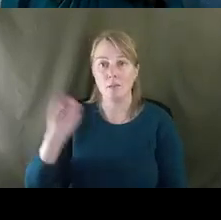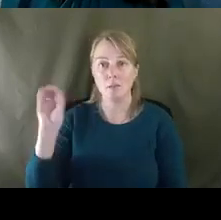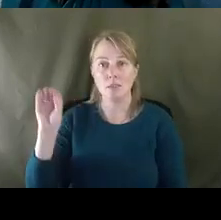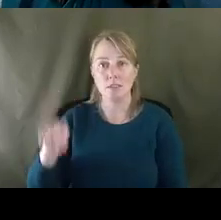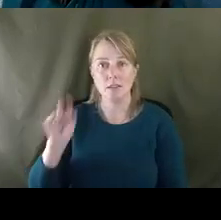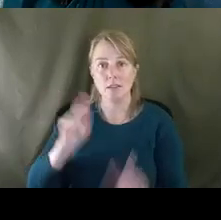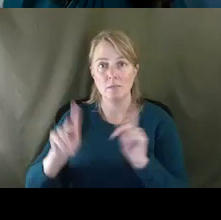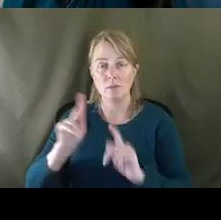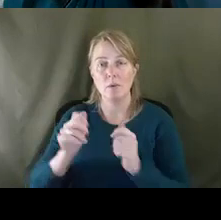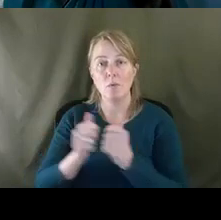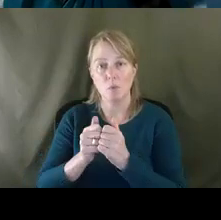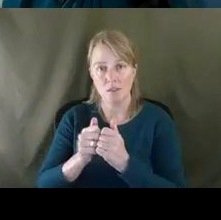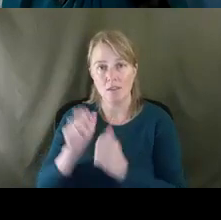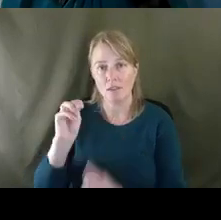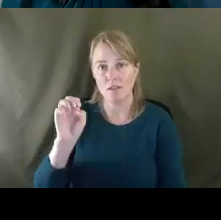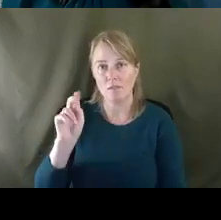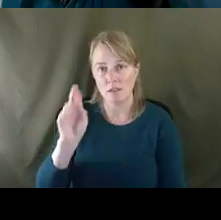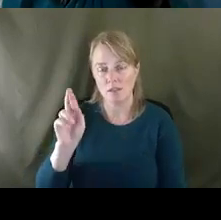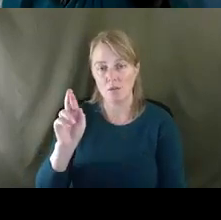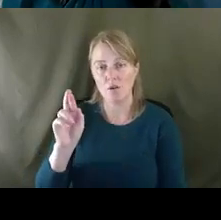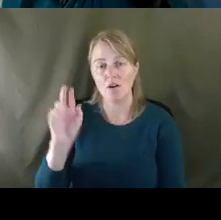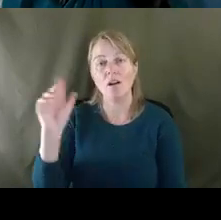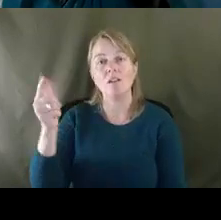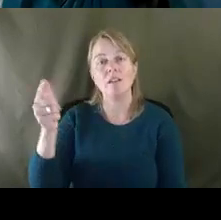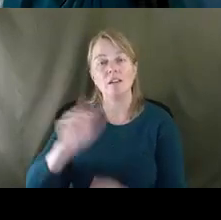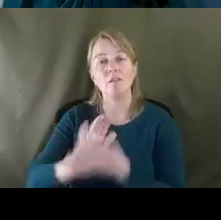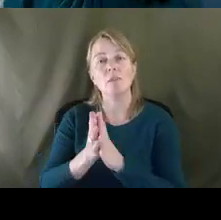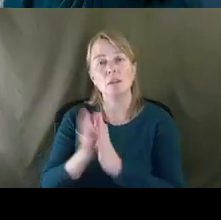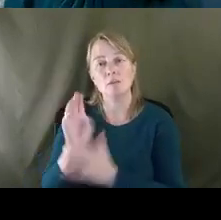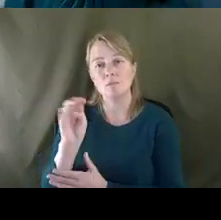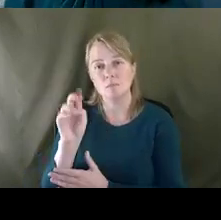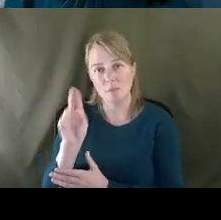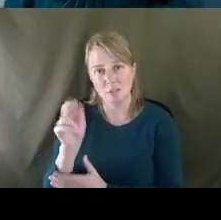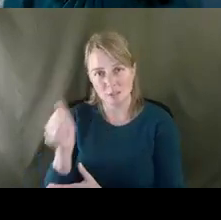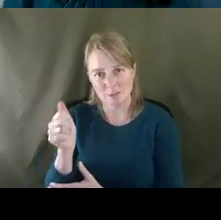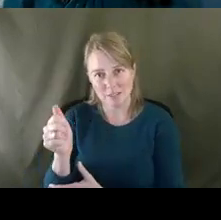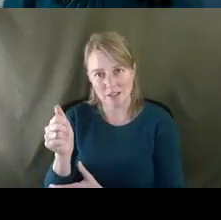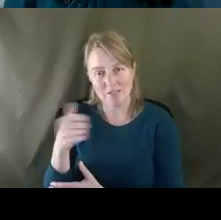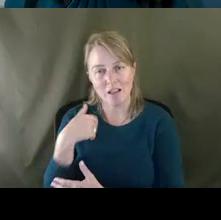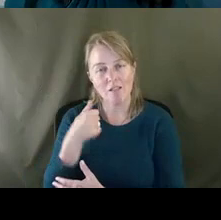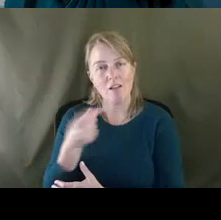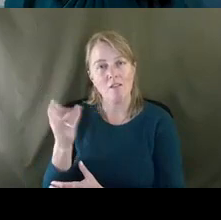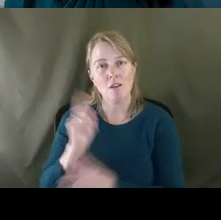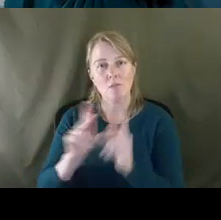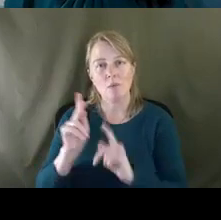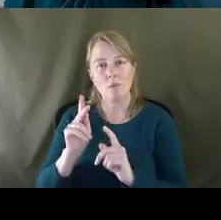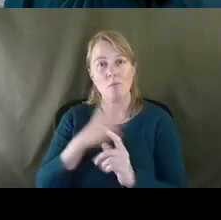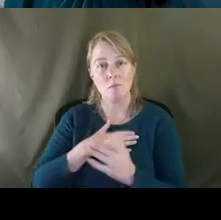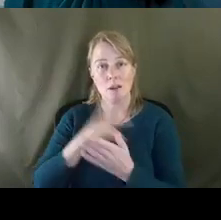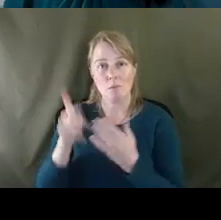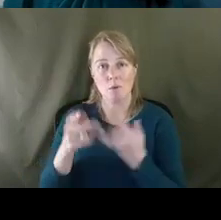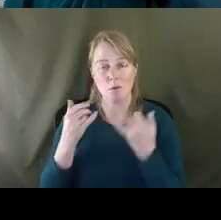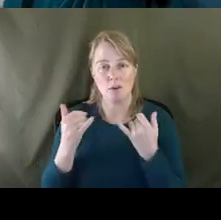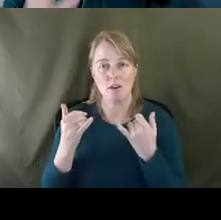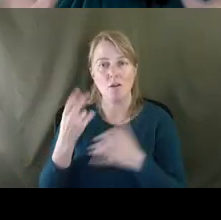people with a mentor end up going on to be a mentor themselves. I even have a couple of people in my program currently who are